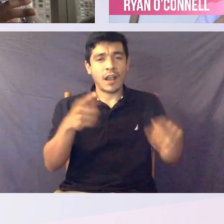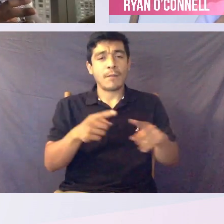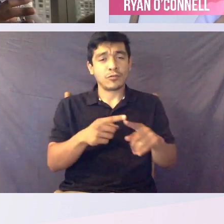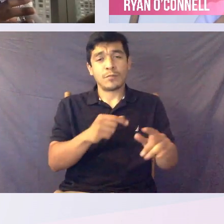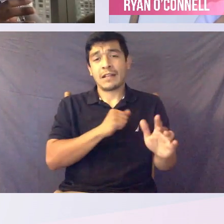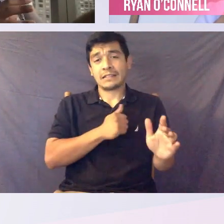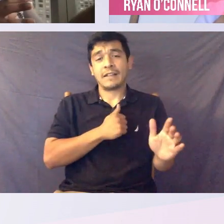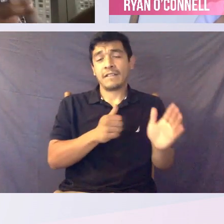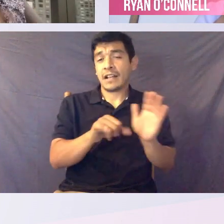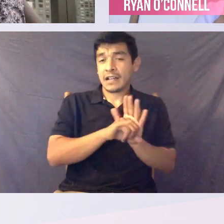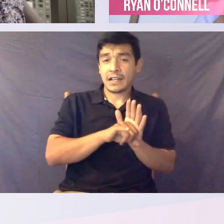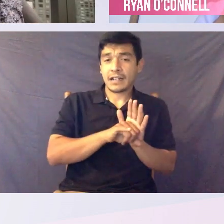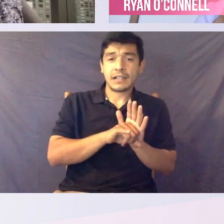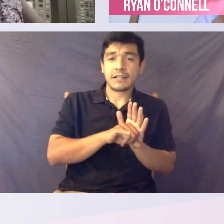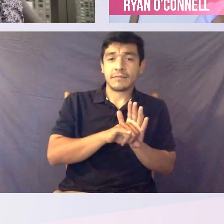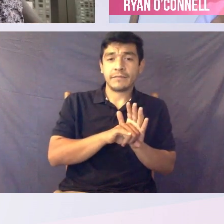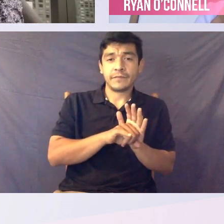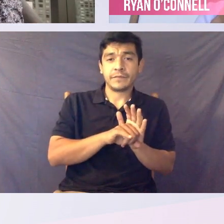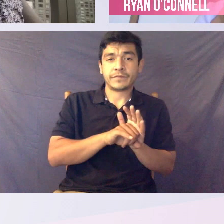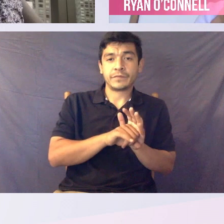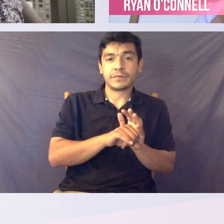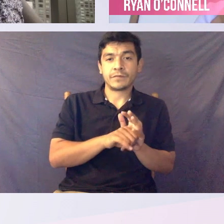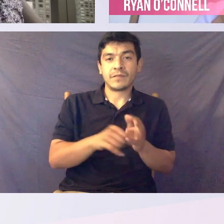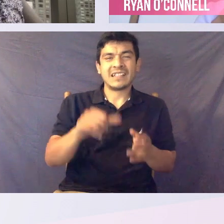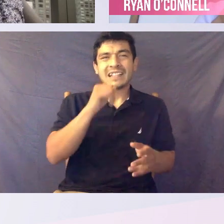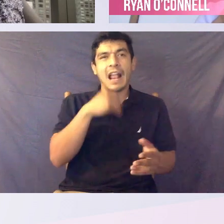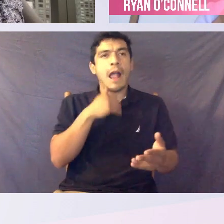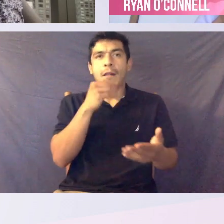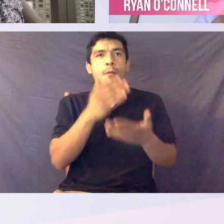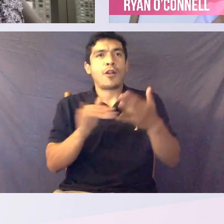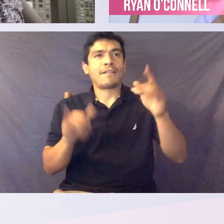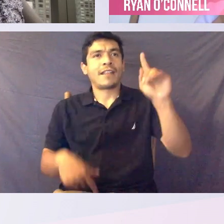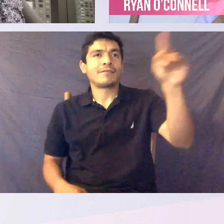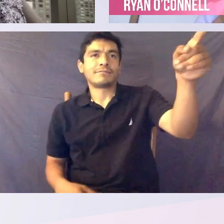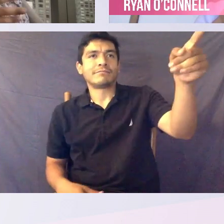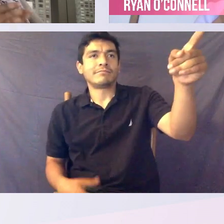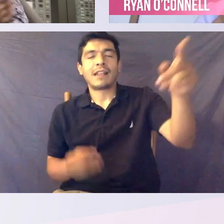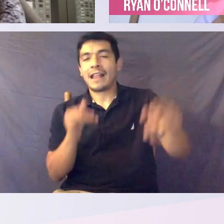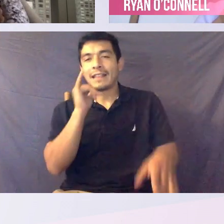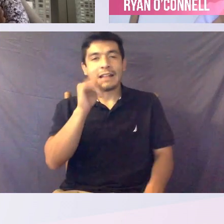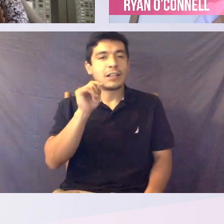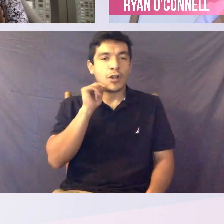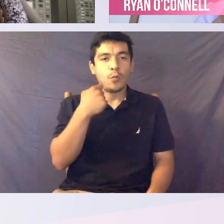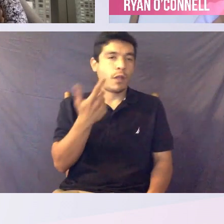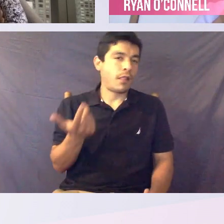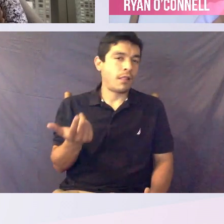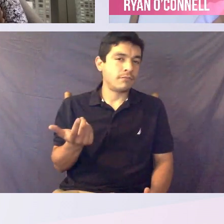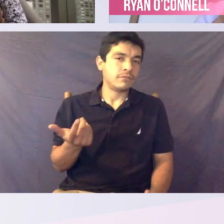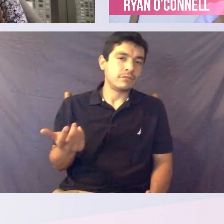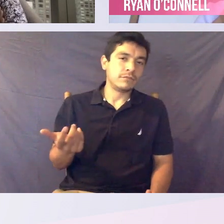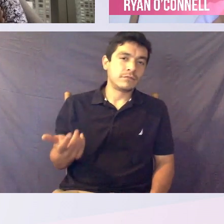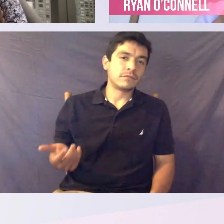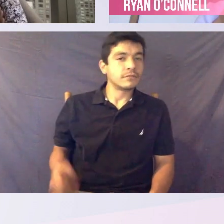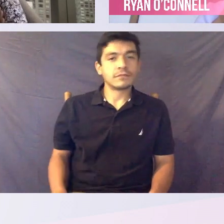identity is, it's like, well, I'm not part of that. And that's not cool, you know? And so